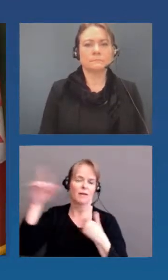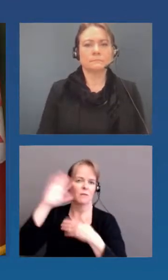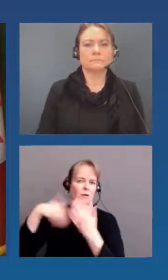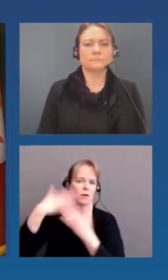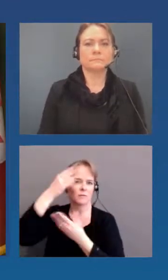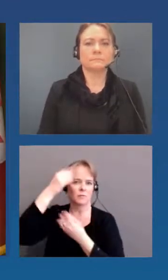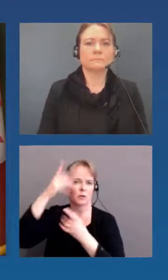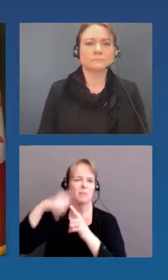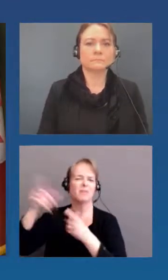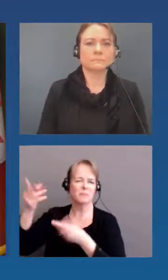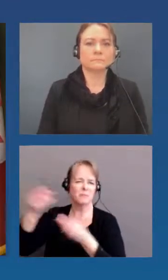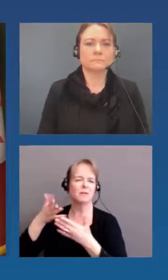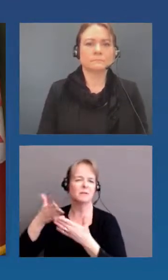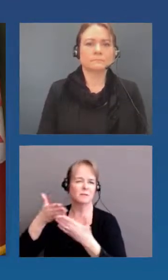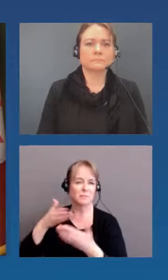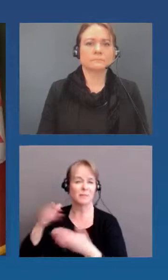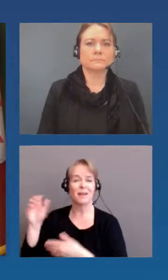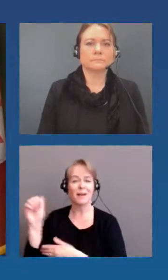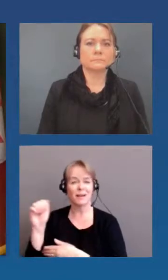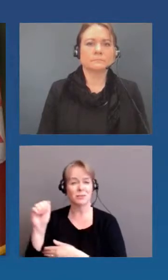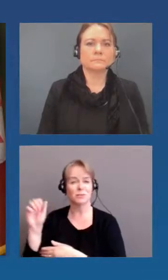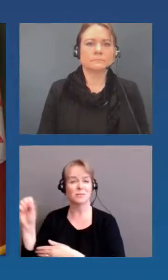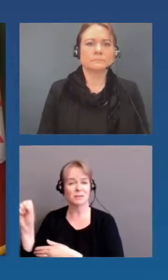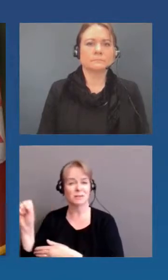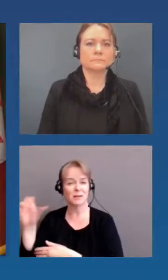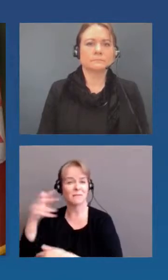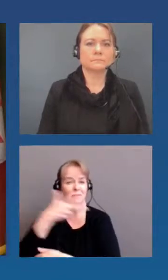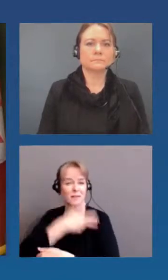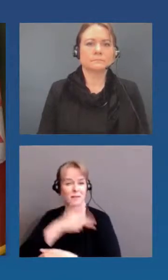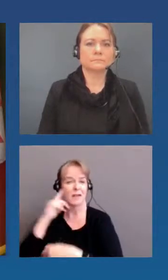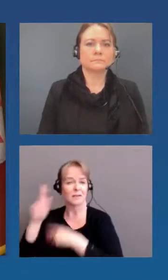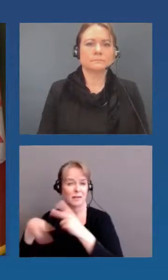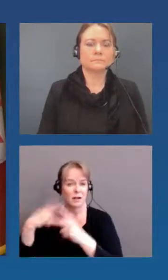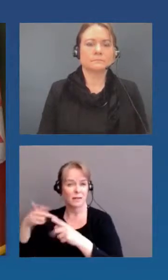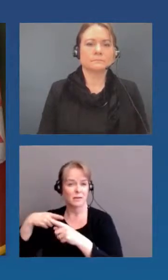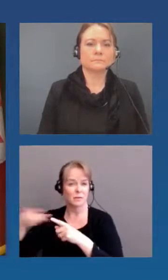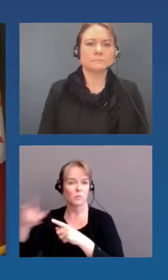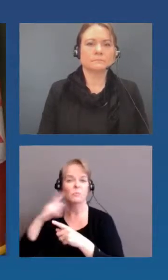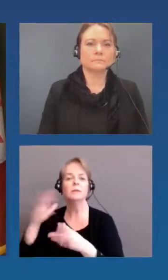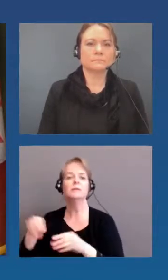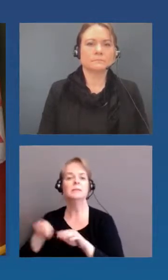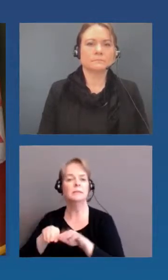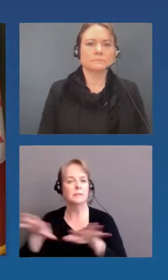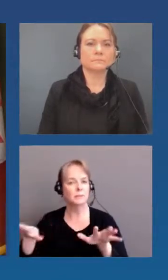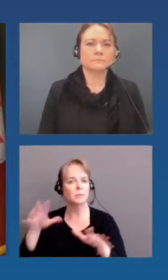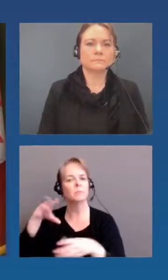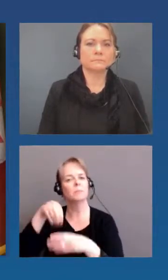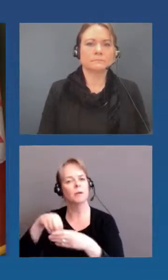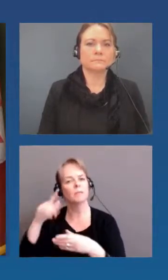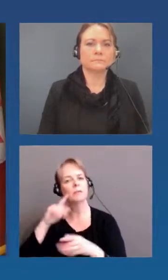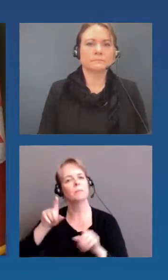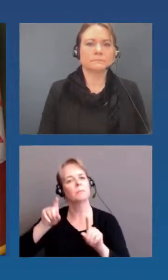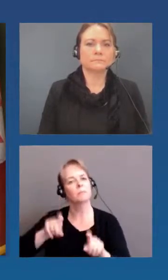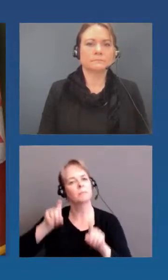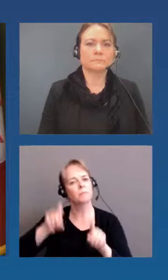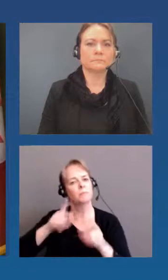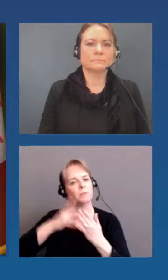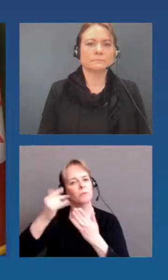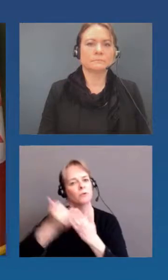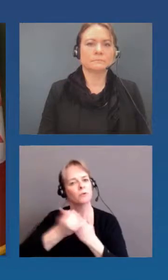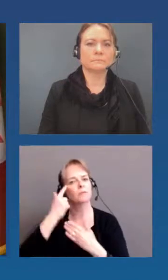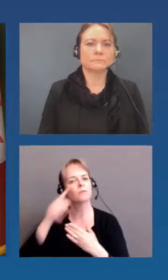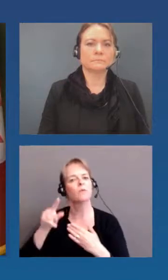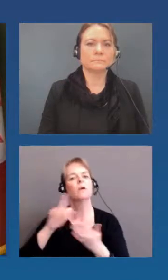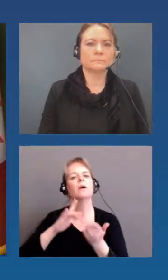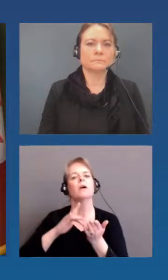given is the AstraZeneca will be distributed as part of the pilot project for the pharmacies in